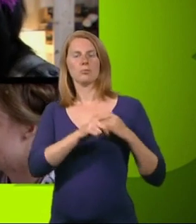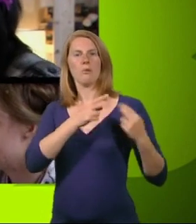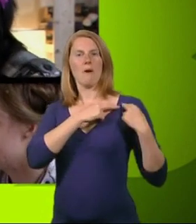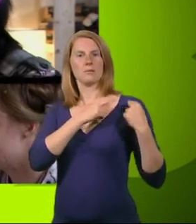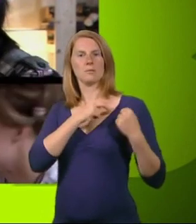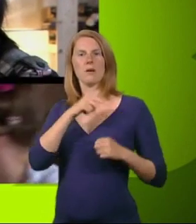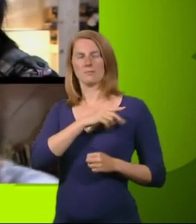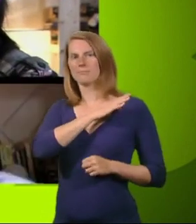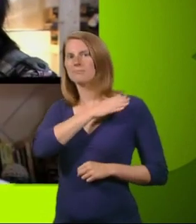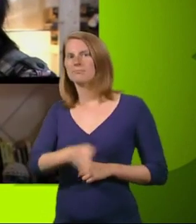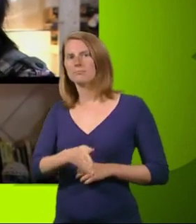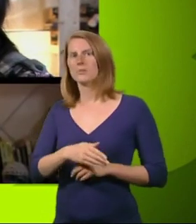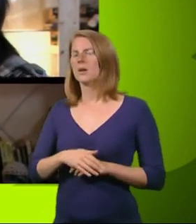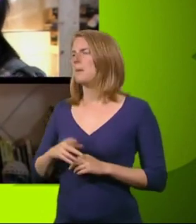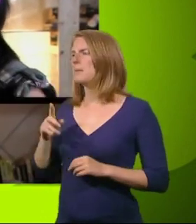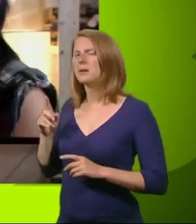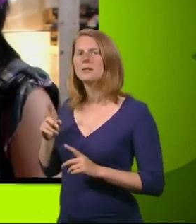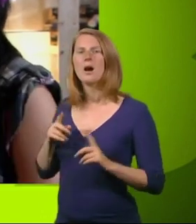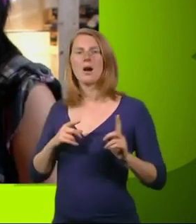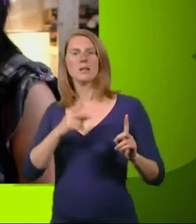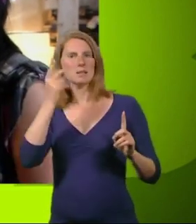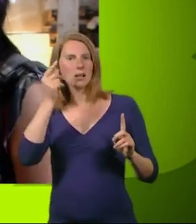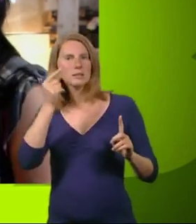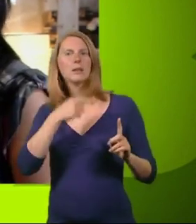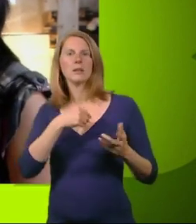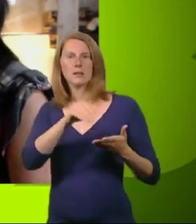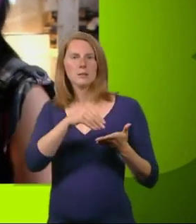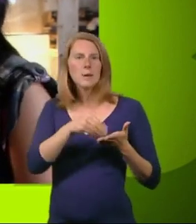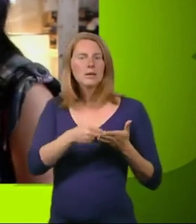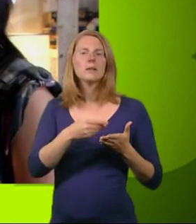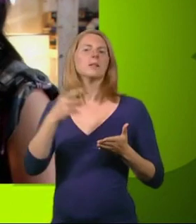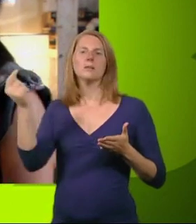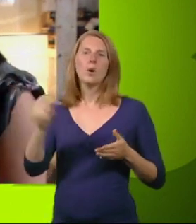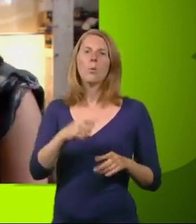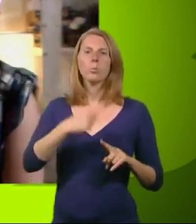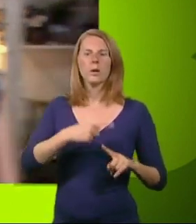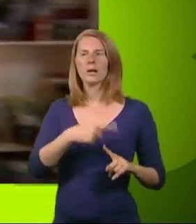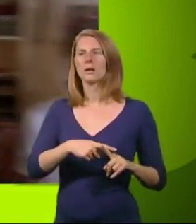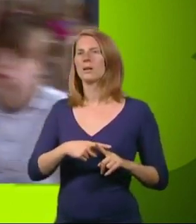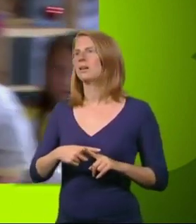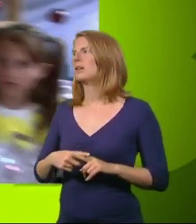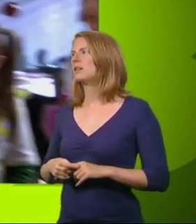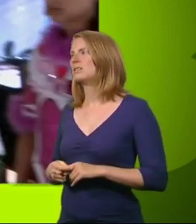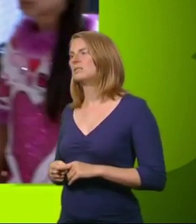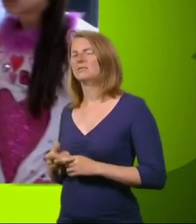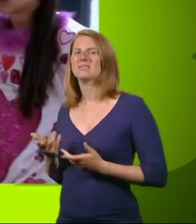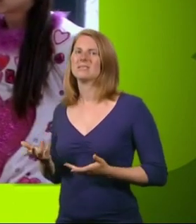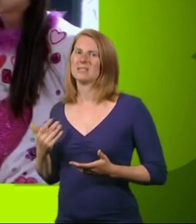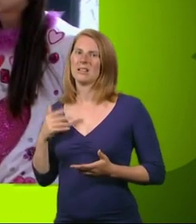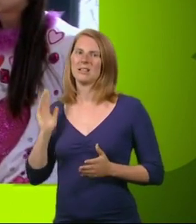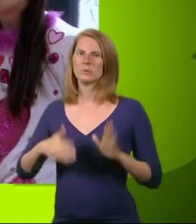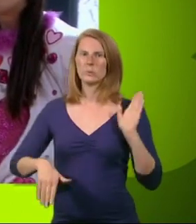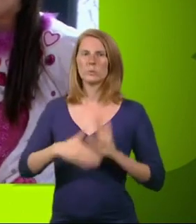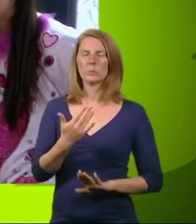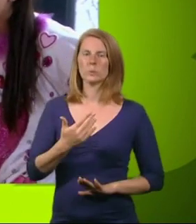them. Get in a cab. I'll give you the money. Just get here as quickly as you can, please. I'm just leaving. Great. Bye. I've got to go back to the